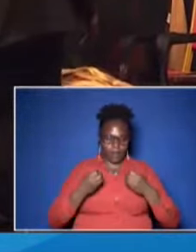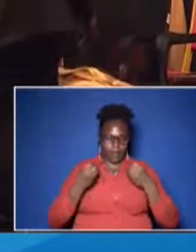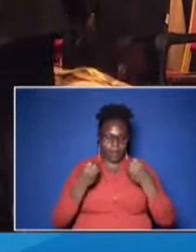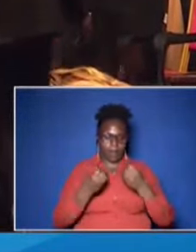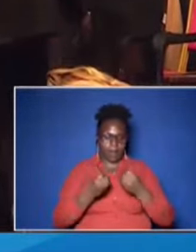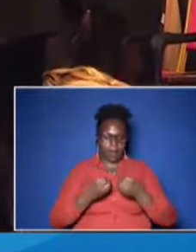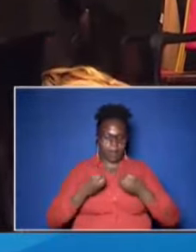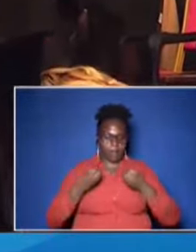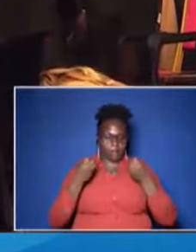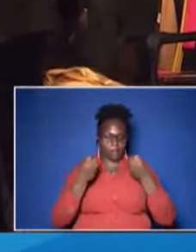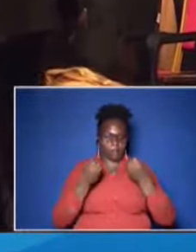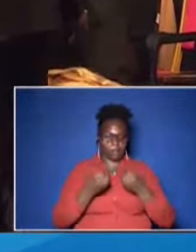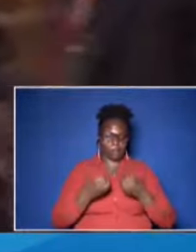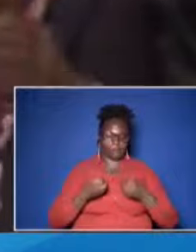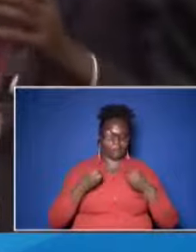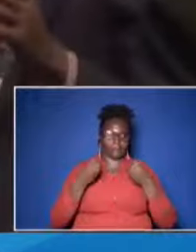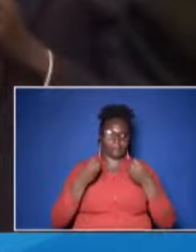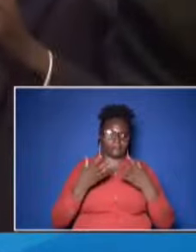your